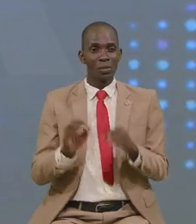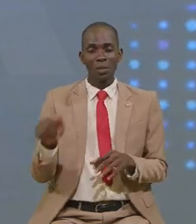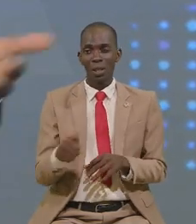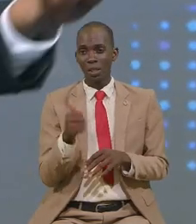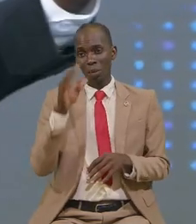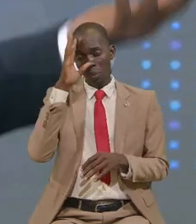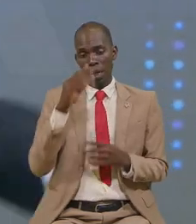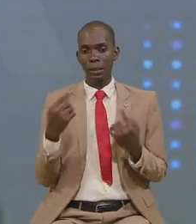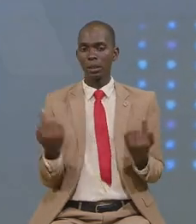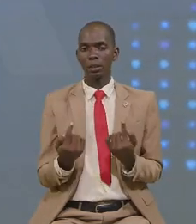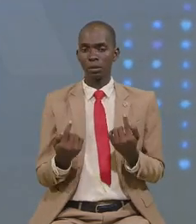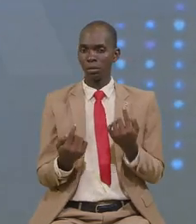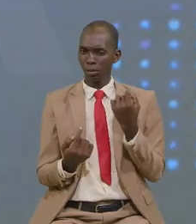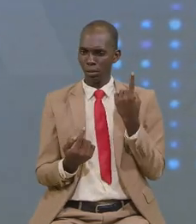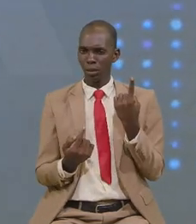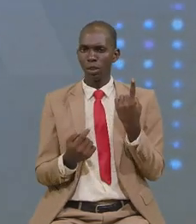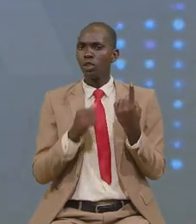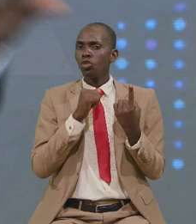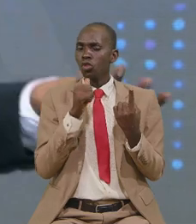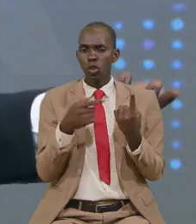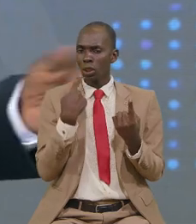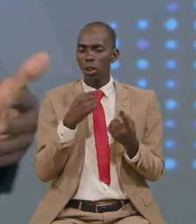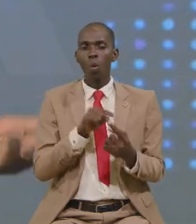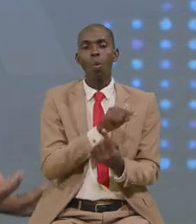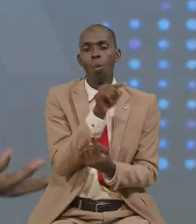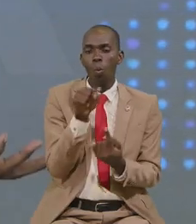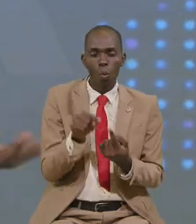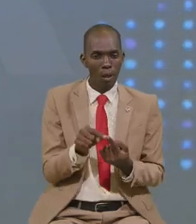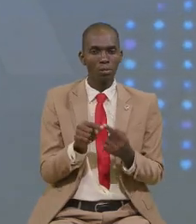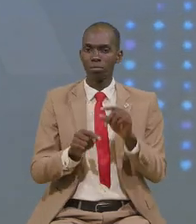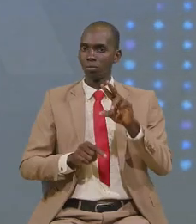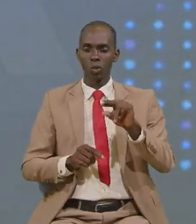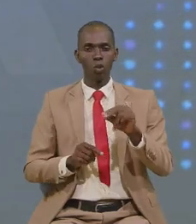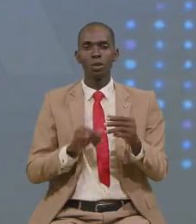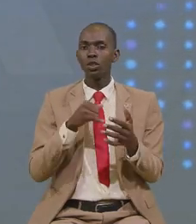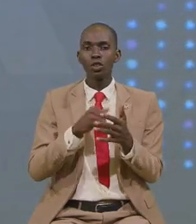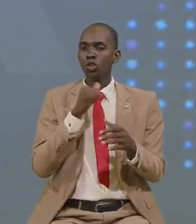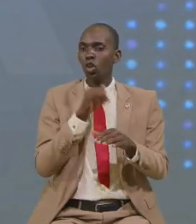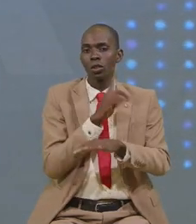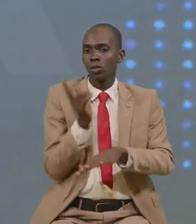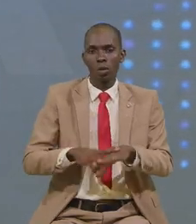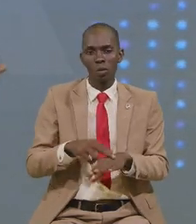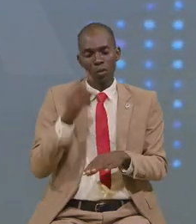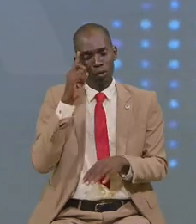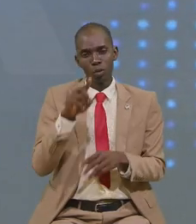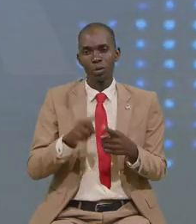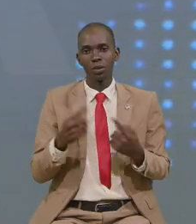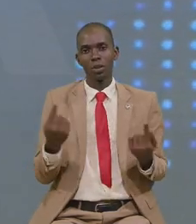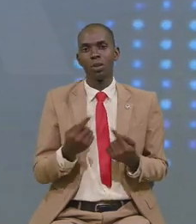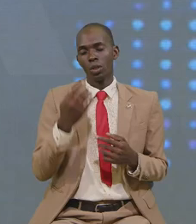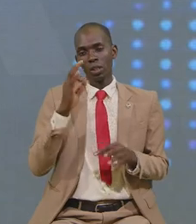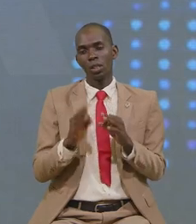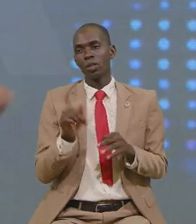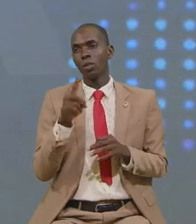a when any man sin, as if it's natural, when anyone is hungry, when anyone is